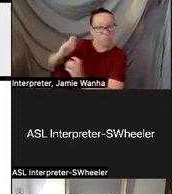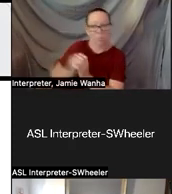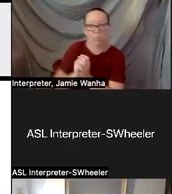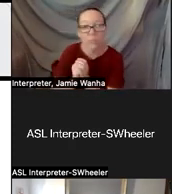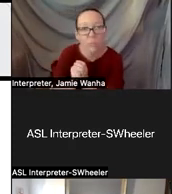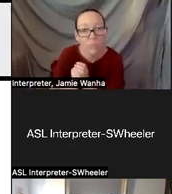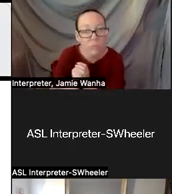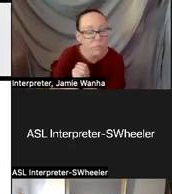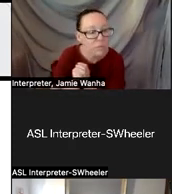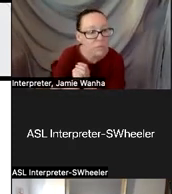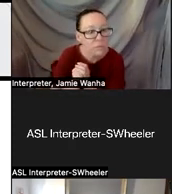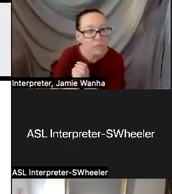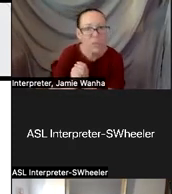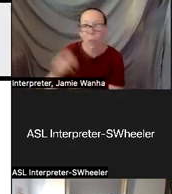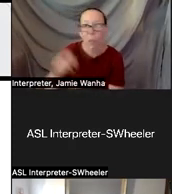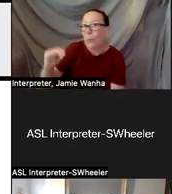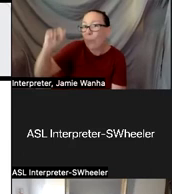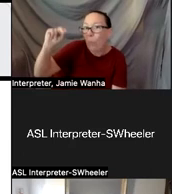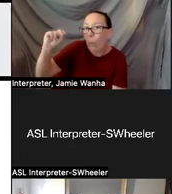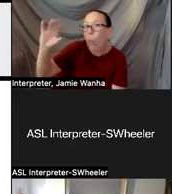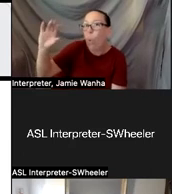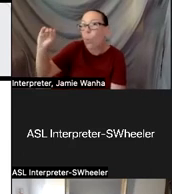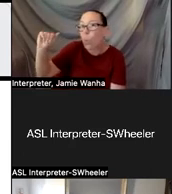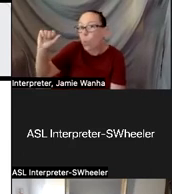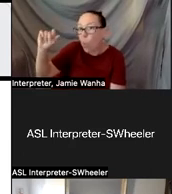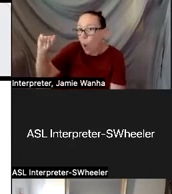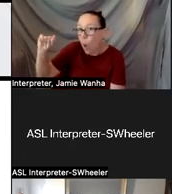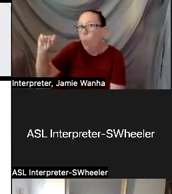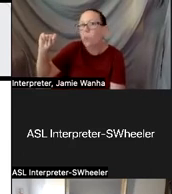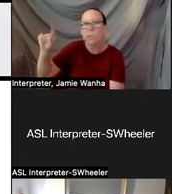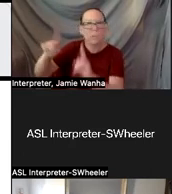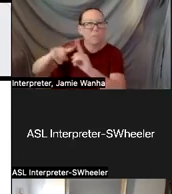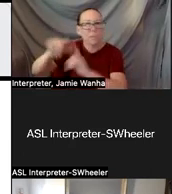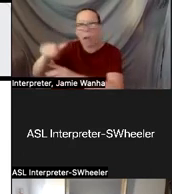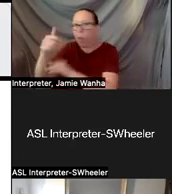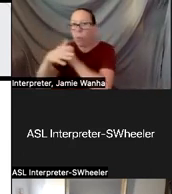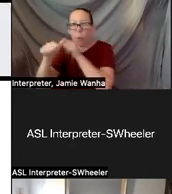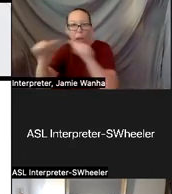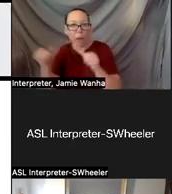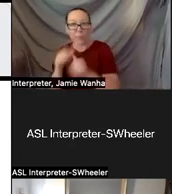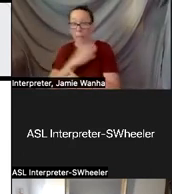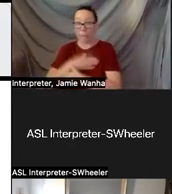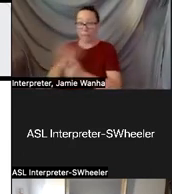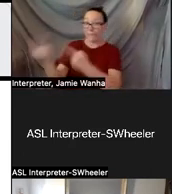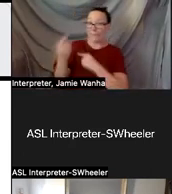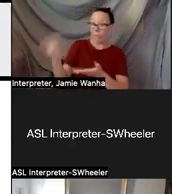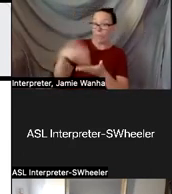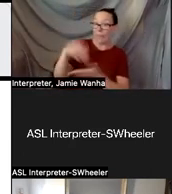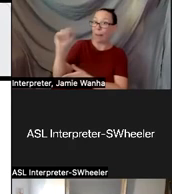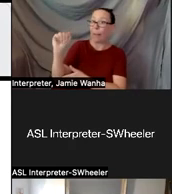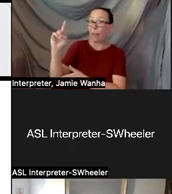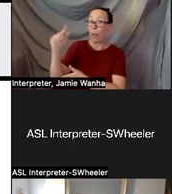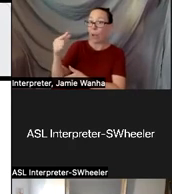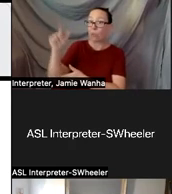Coast, North Coast, and all the committees, please join us then on August 24th, 10 to noon. And you